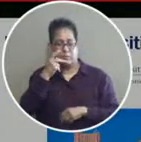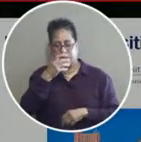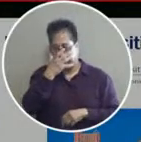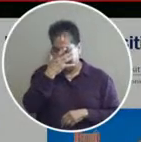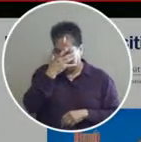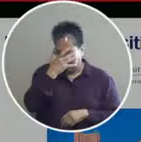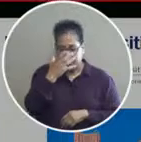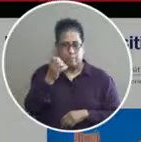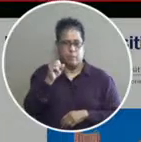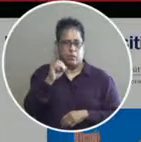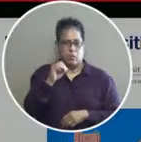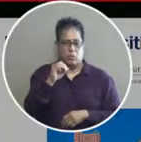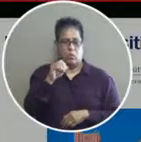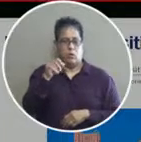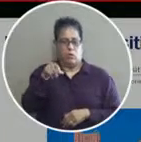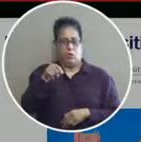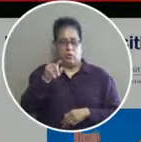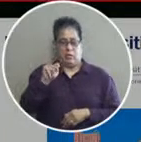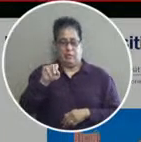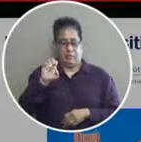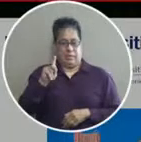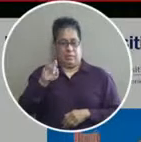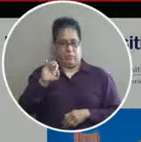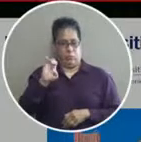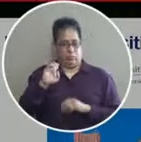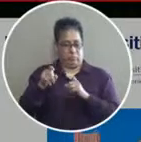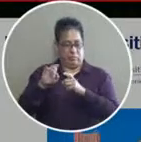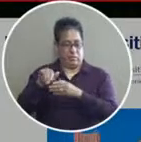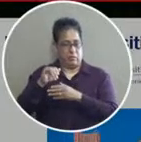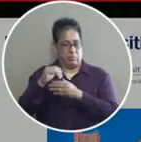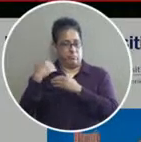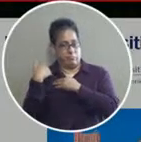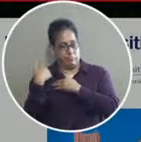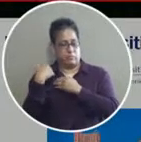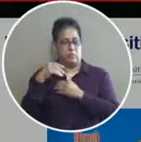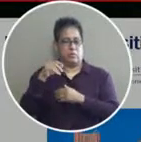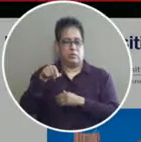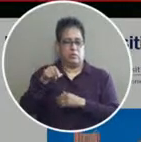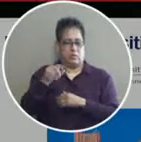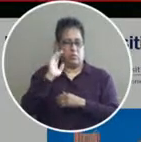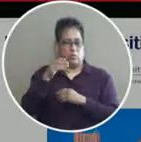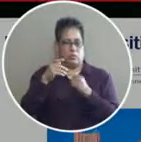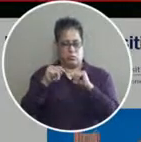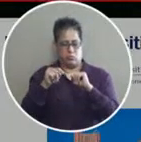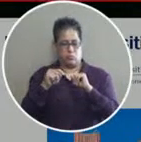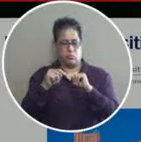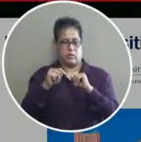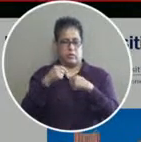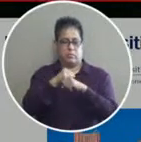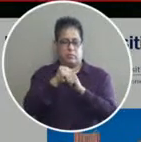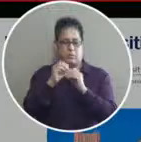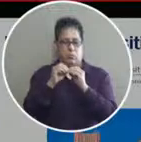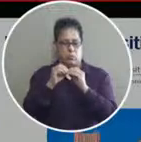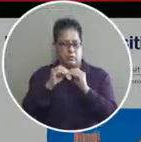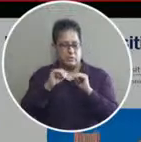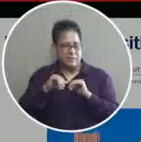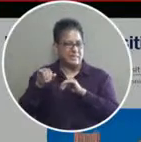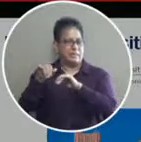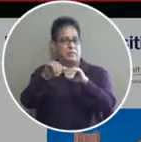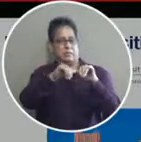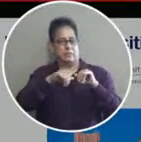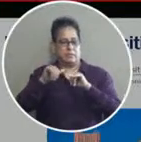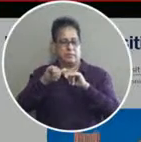again, leveraging this task force and the many stakeholders that will be a part of it to try to align and create a consistency amongst